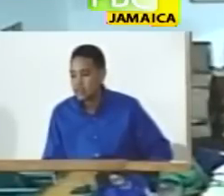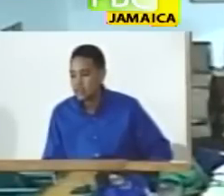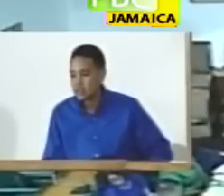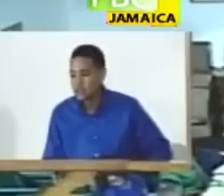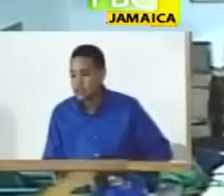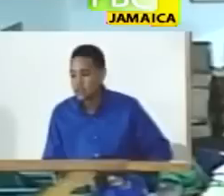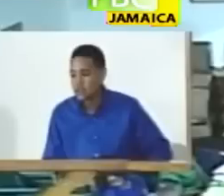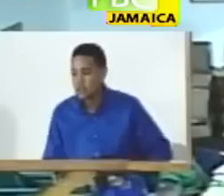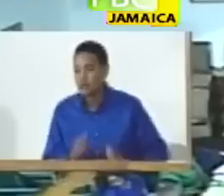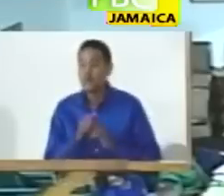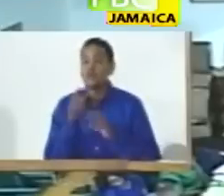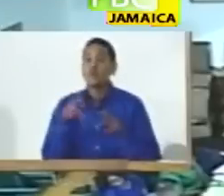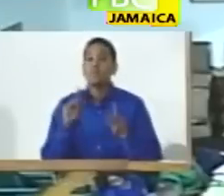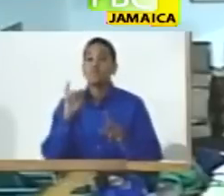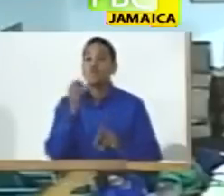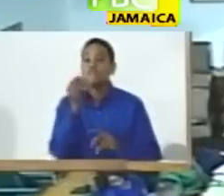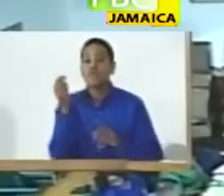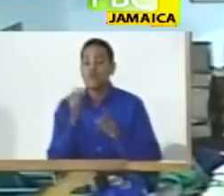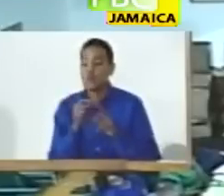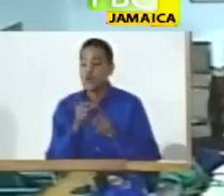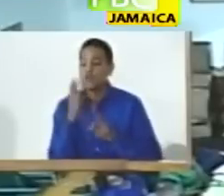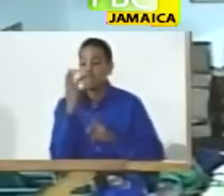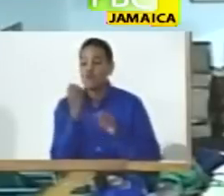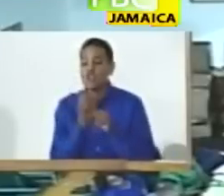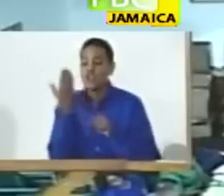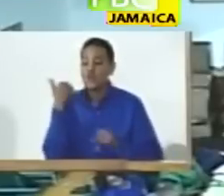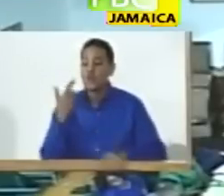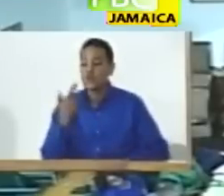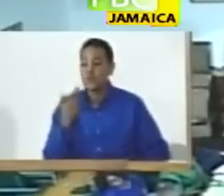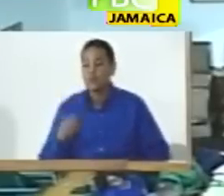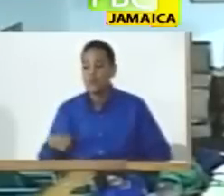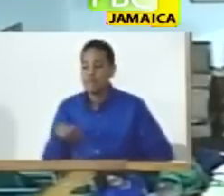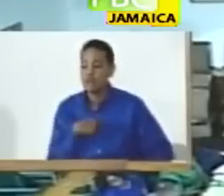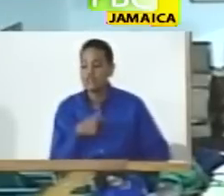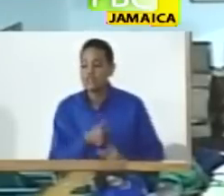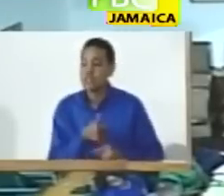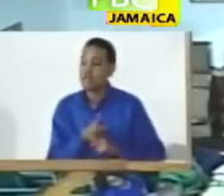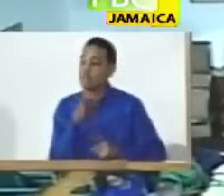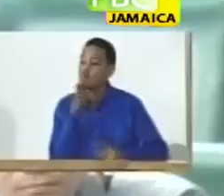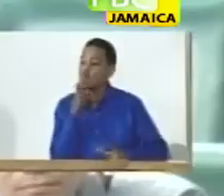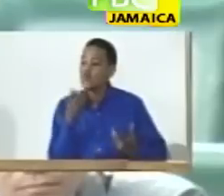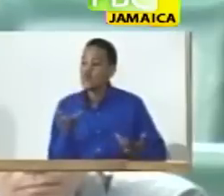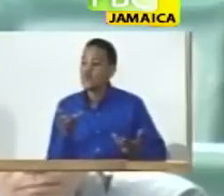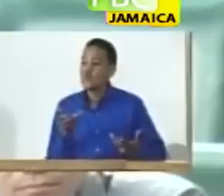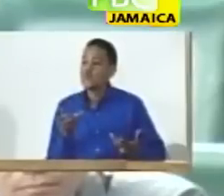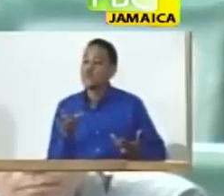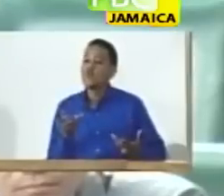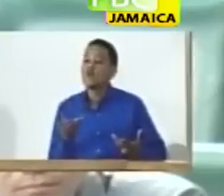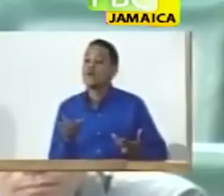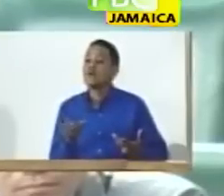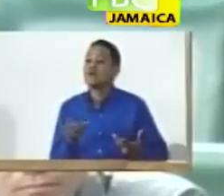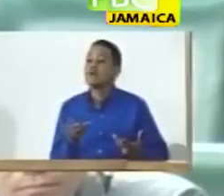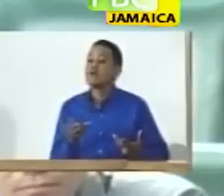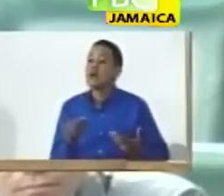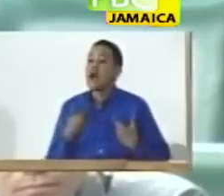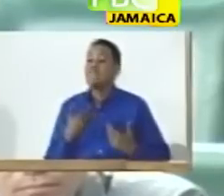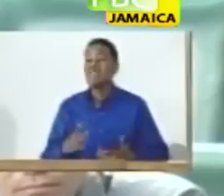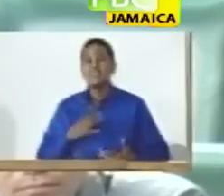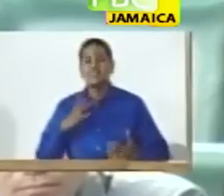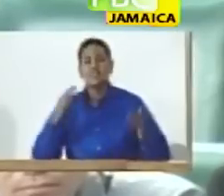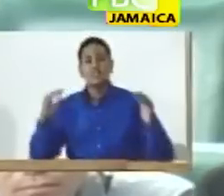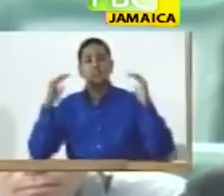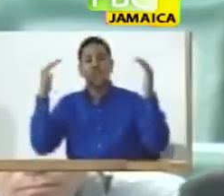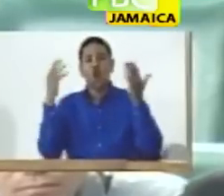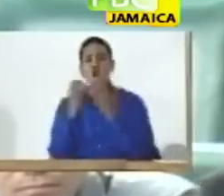Almost 4 years ago, it was 21 of us who had the distinct opportunity